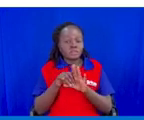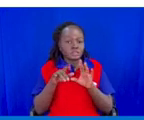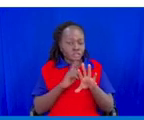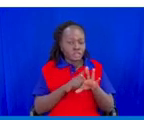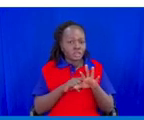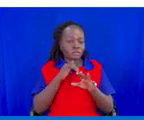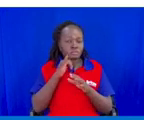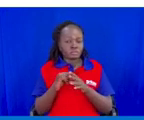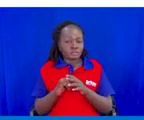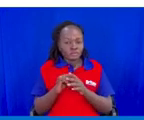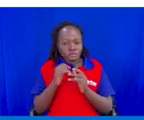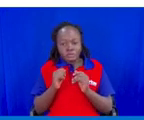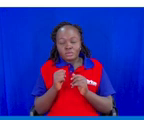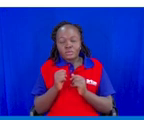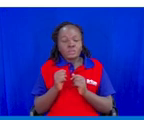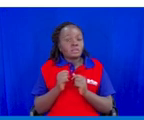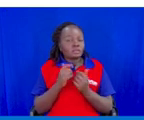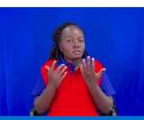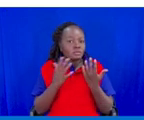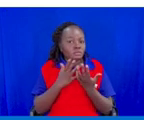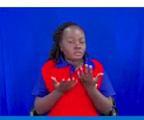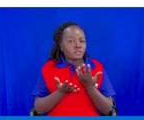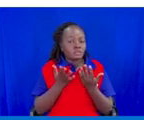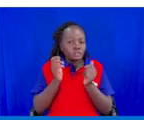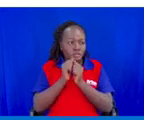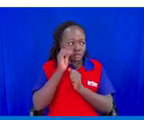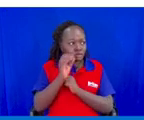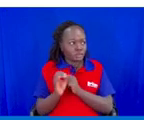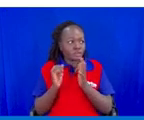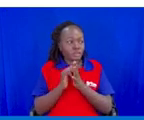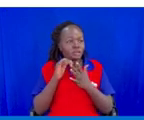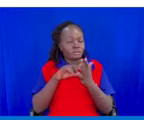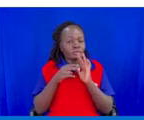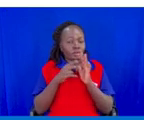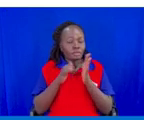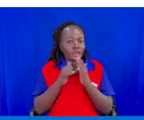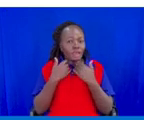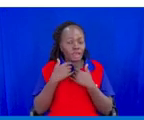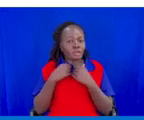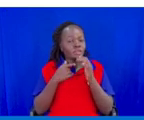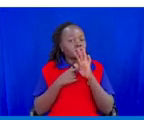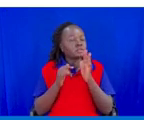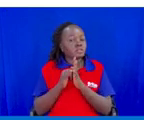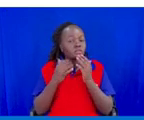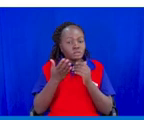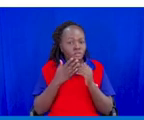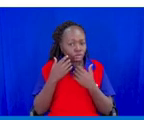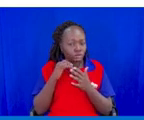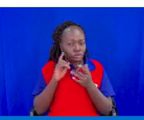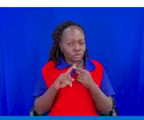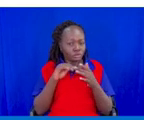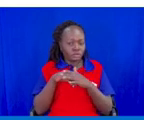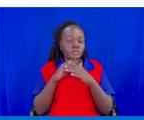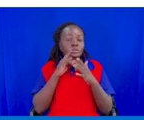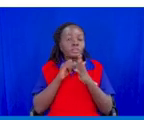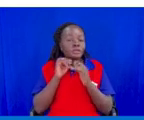quite aggressive, upwards of 10%, then it means the exposure that you need to invest in so that it can be able to give you those